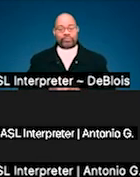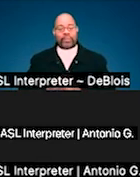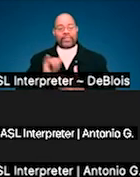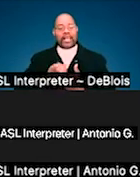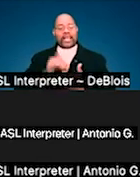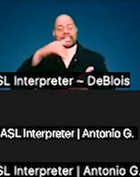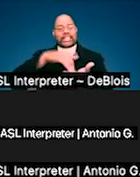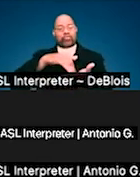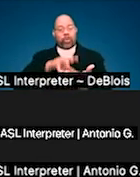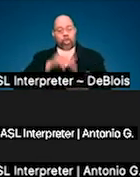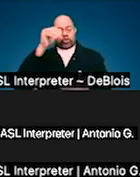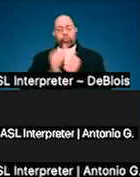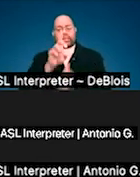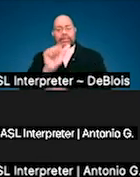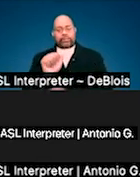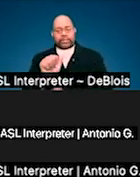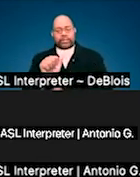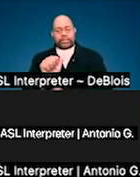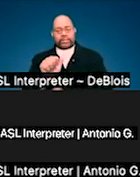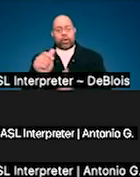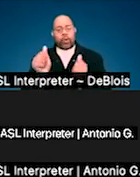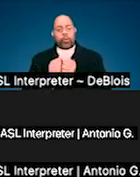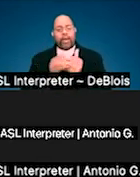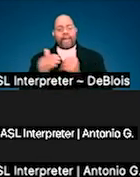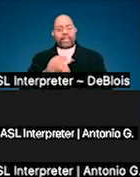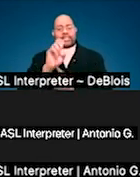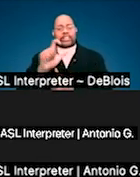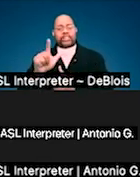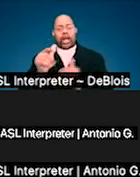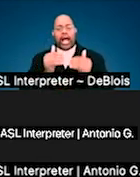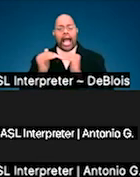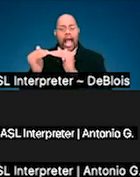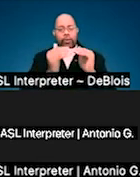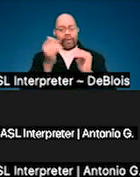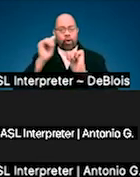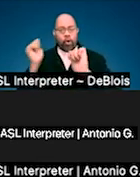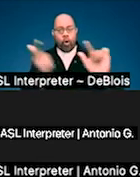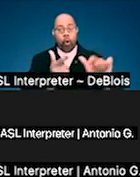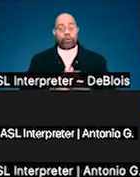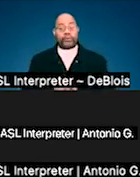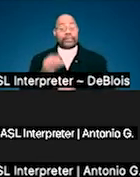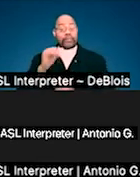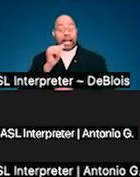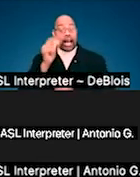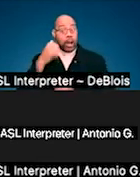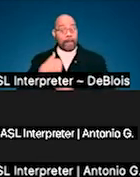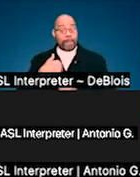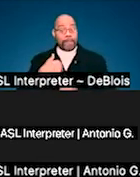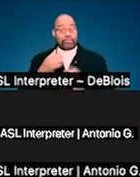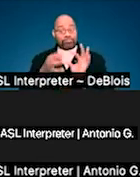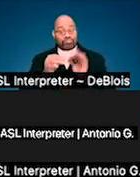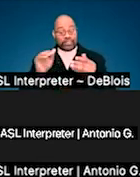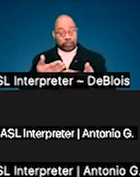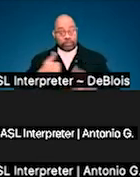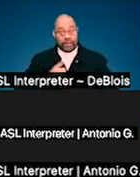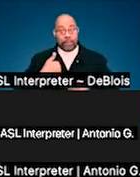Centering Learners with Disabilities within Advancing Digital Equity for All. If you didn't already hear me introduce myself,